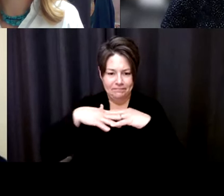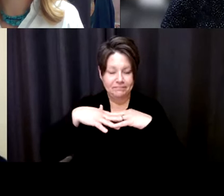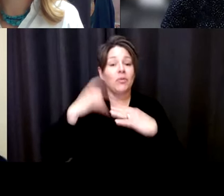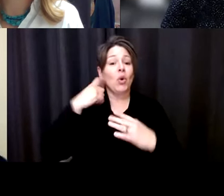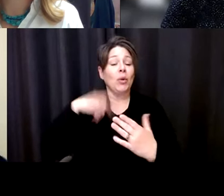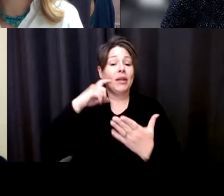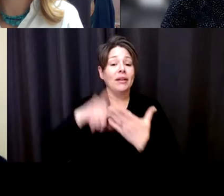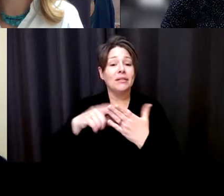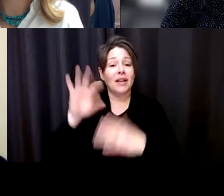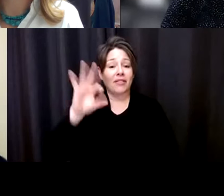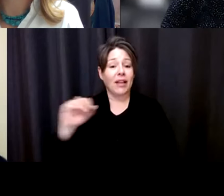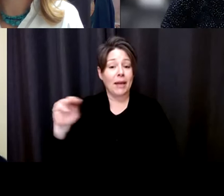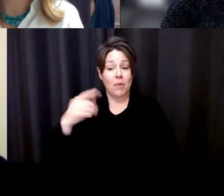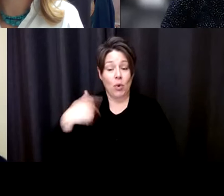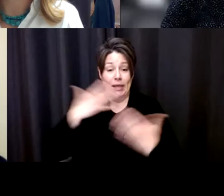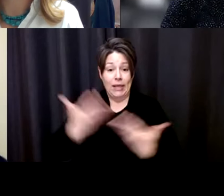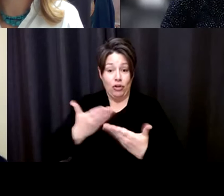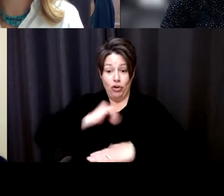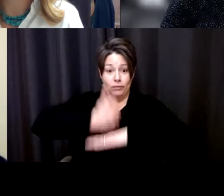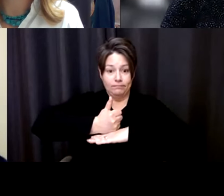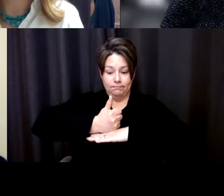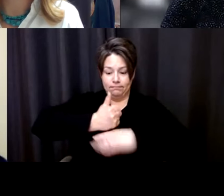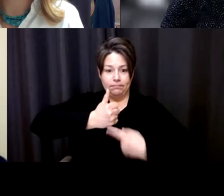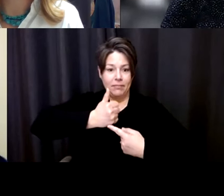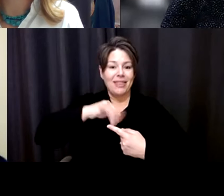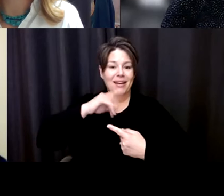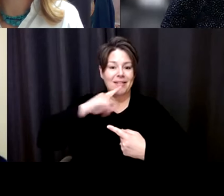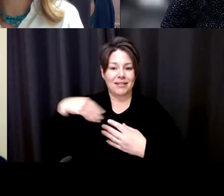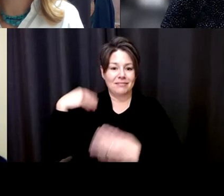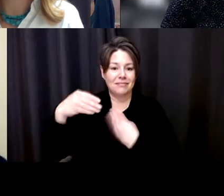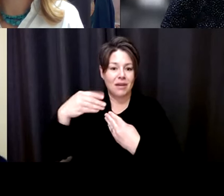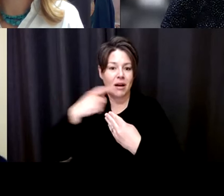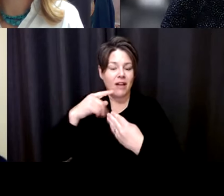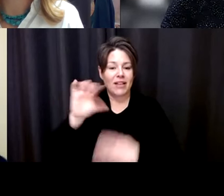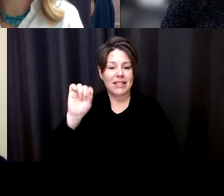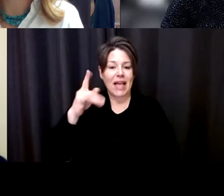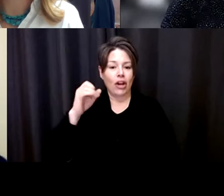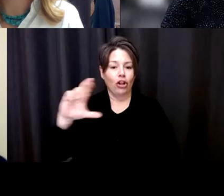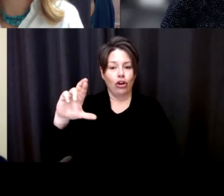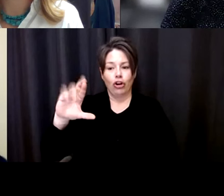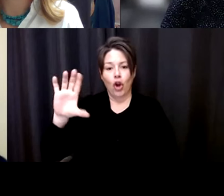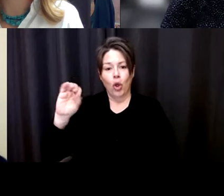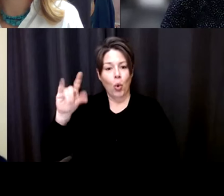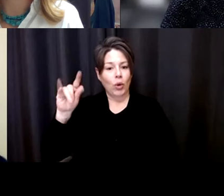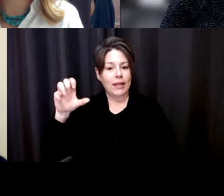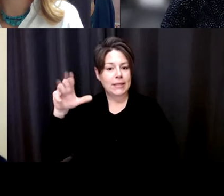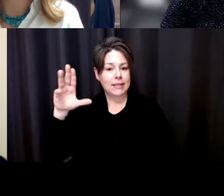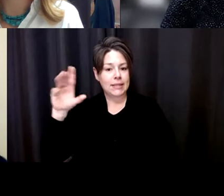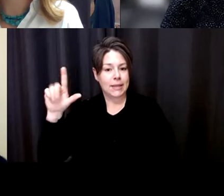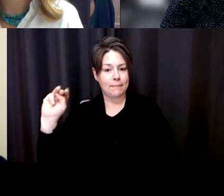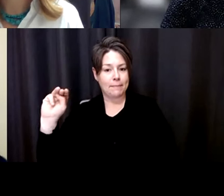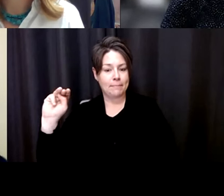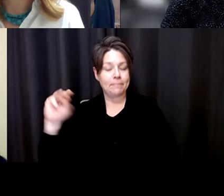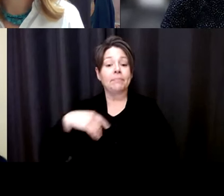and Marshall College's presence here is a direct legacy of settler colonialism. As a college